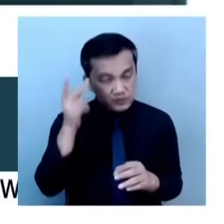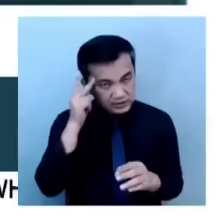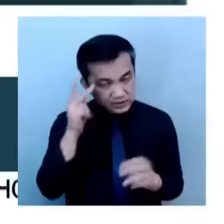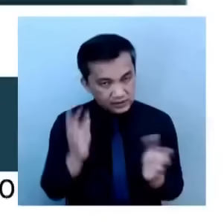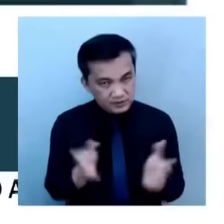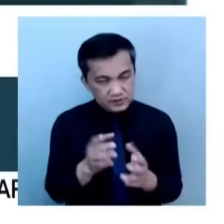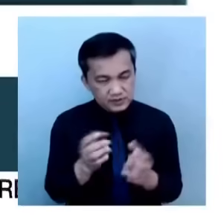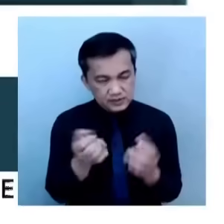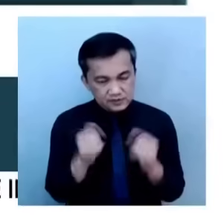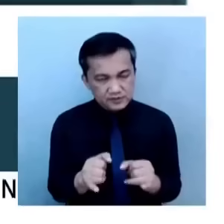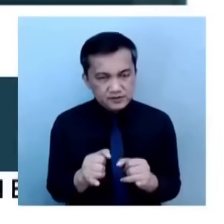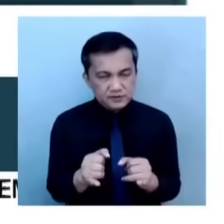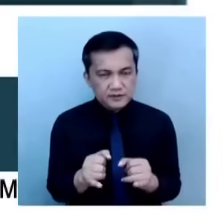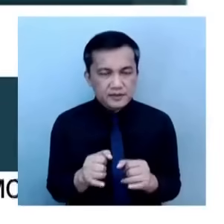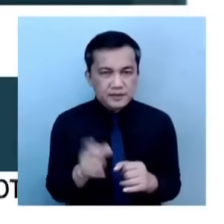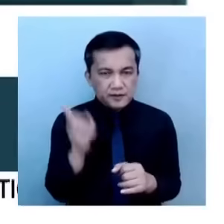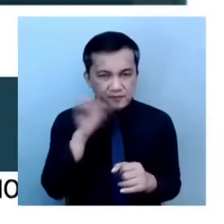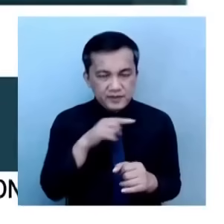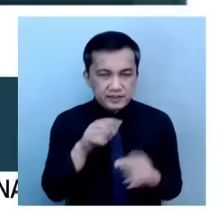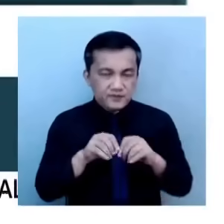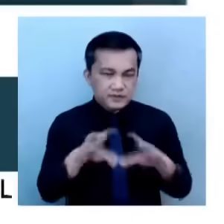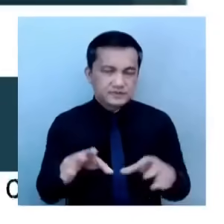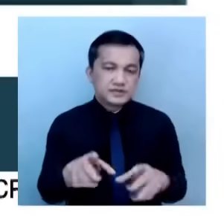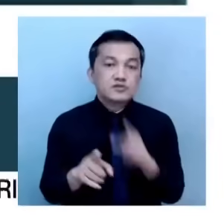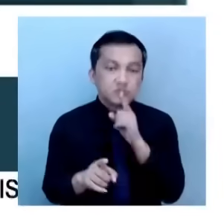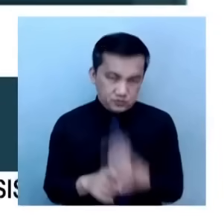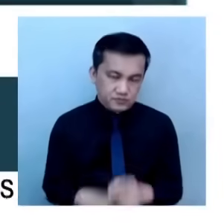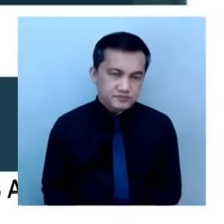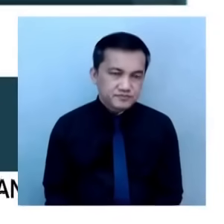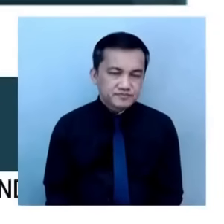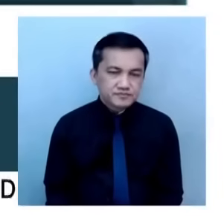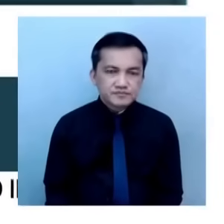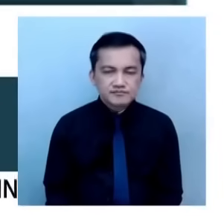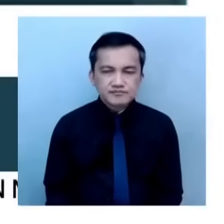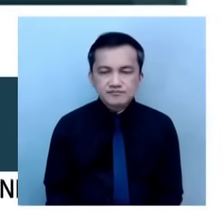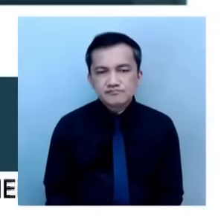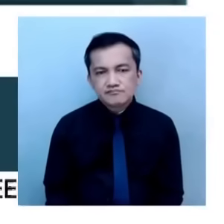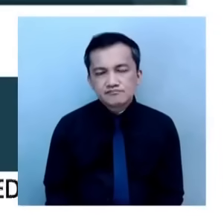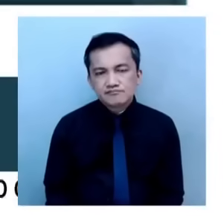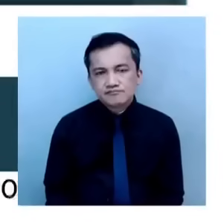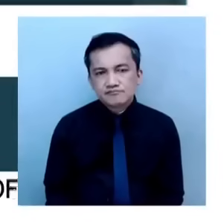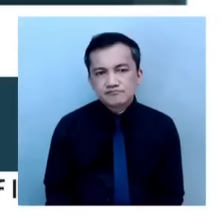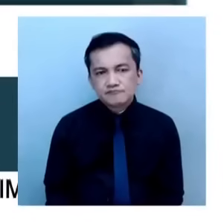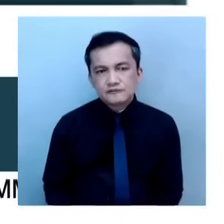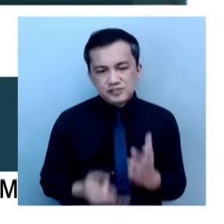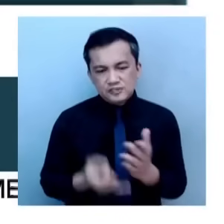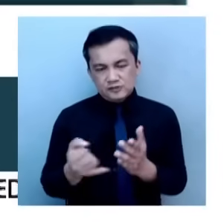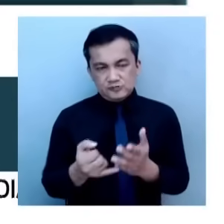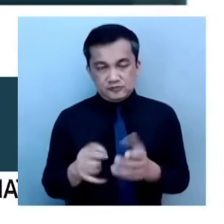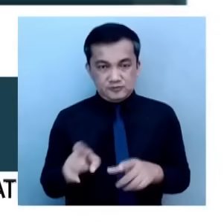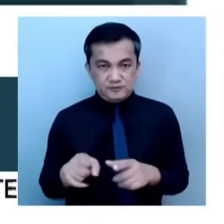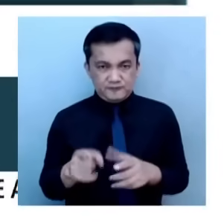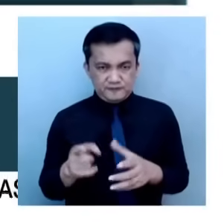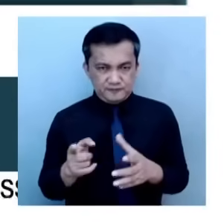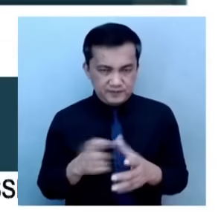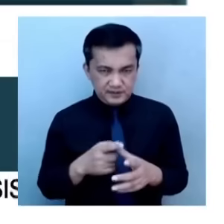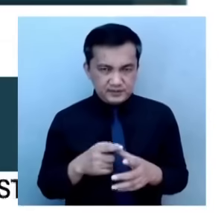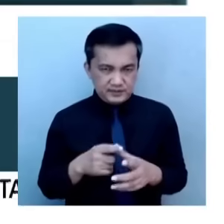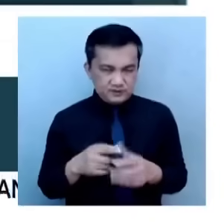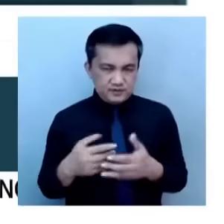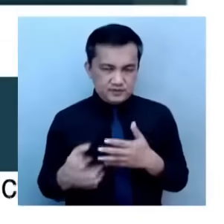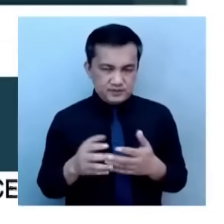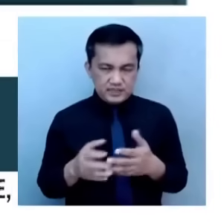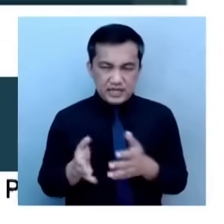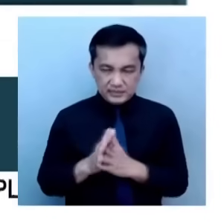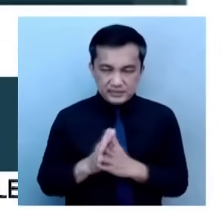issue of disinformation is real. In journalism, you vet everything first, even if it's just simply asking questions. I